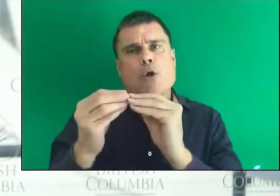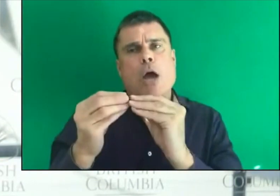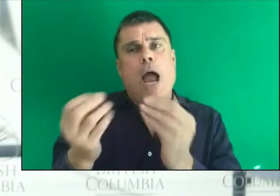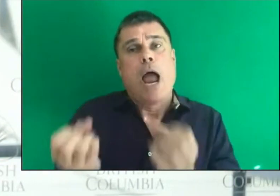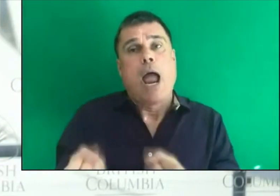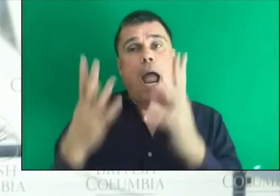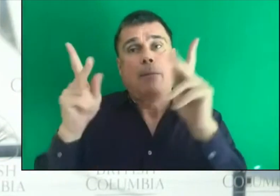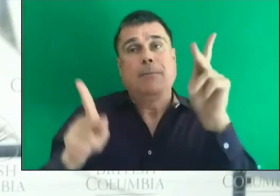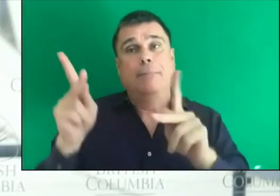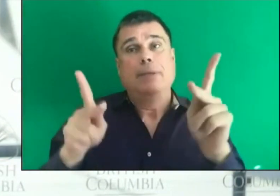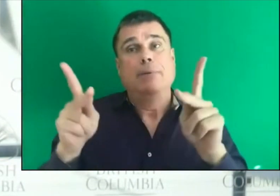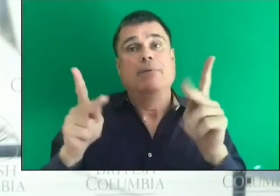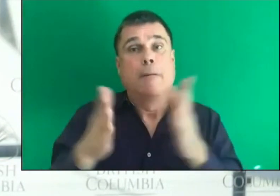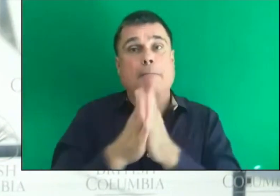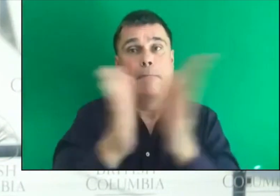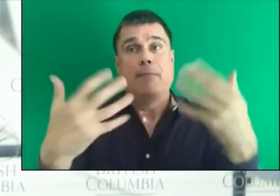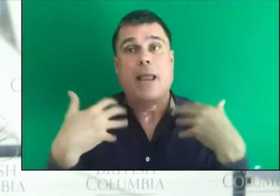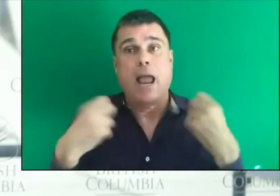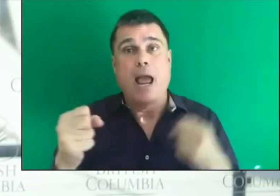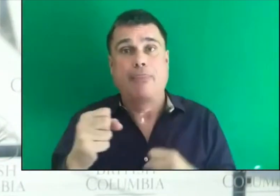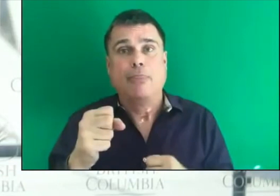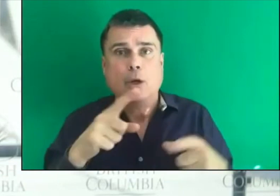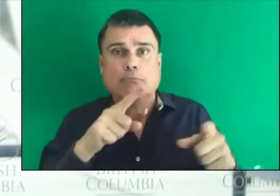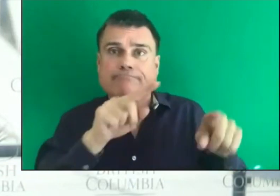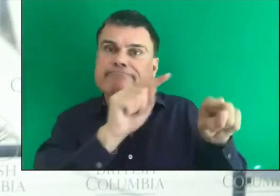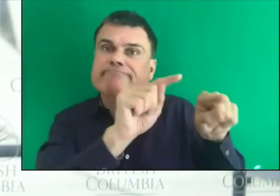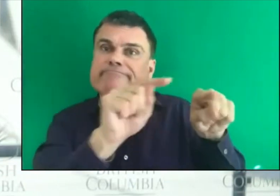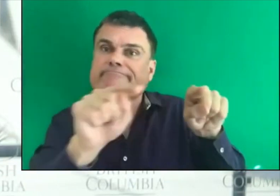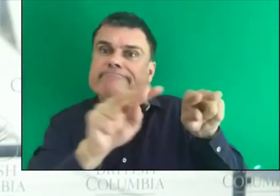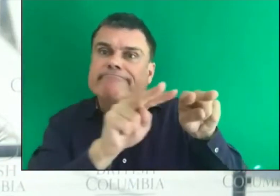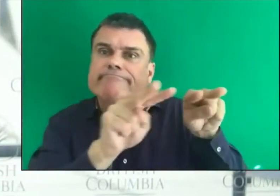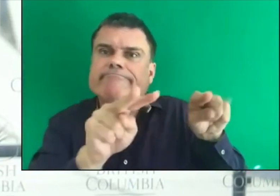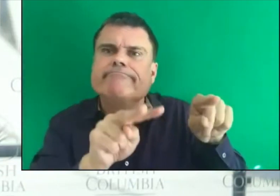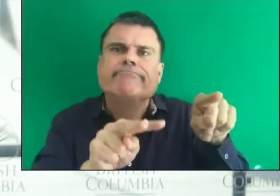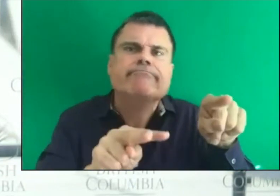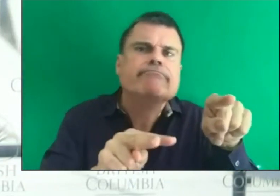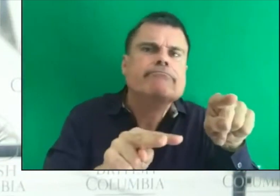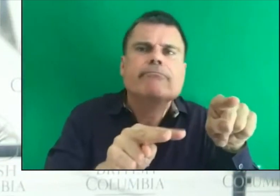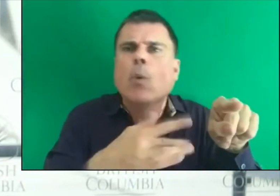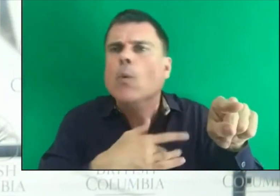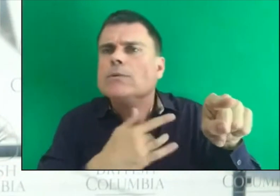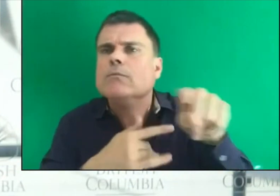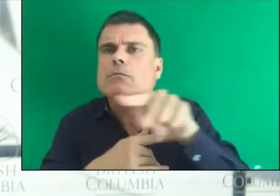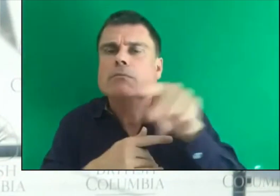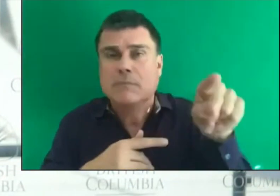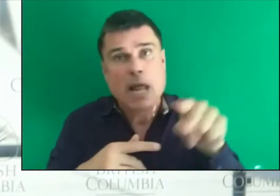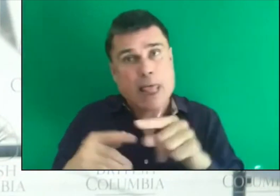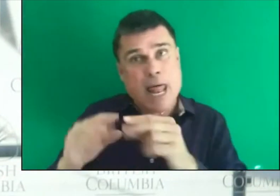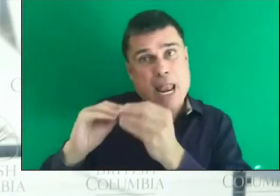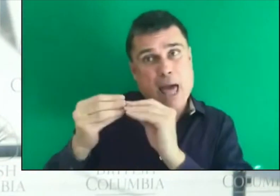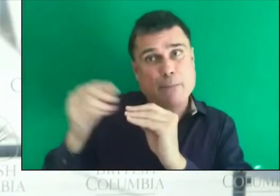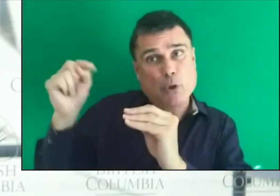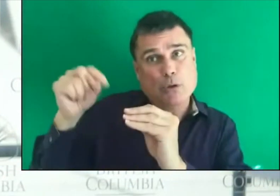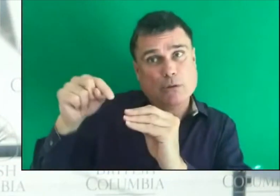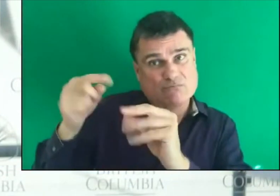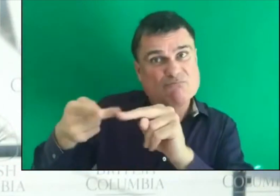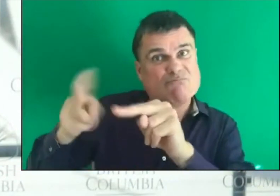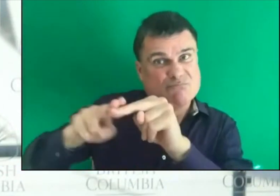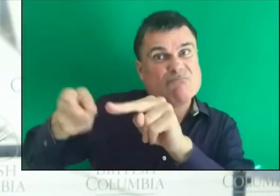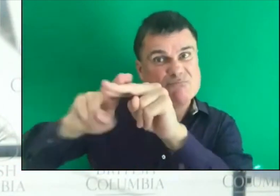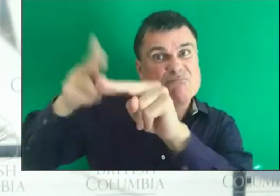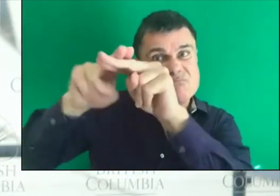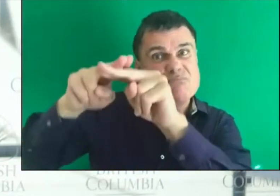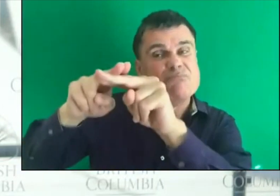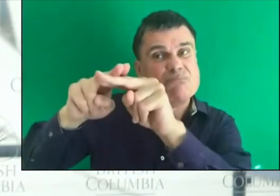the monthly update in the numbers and the modeling that we've been using that has shown this to be the case